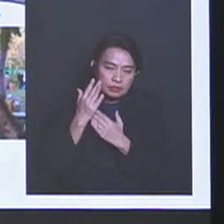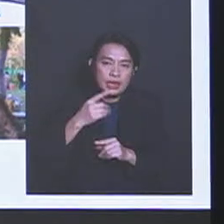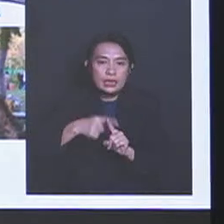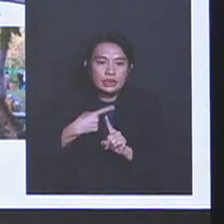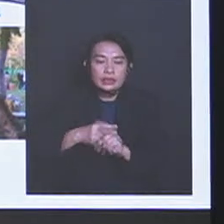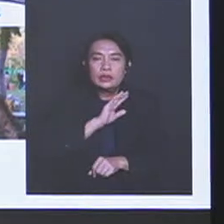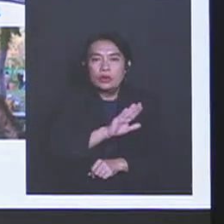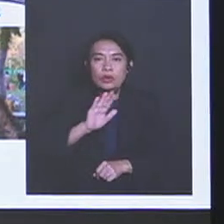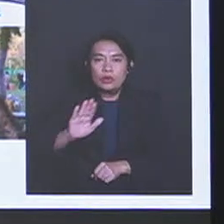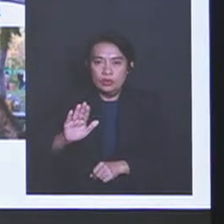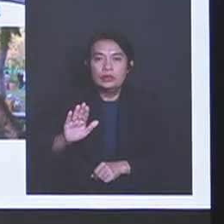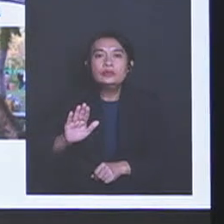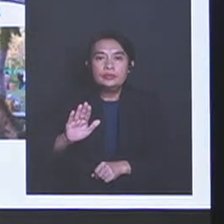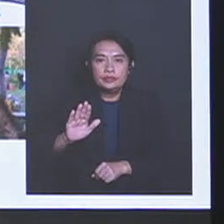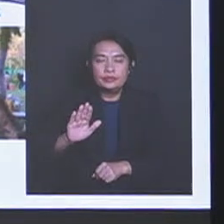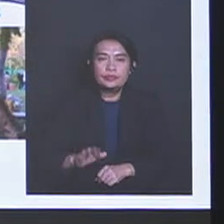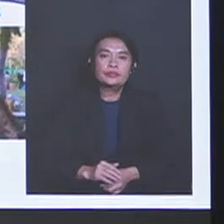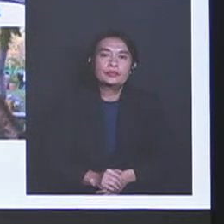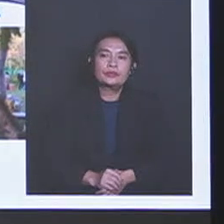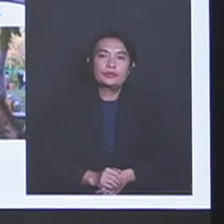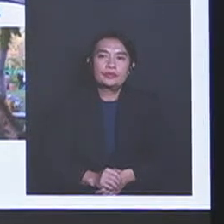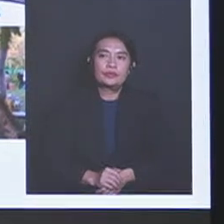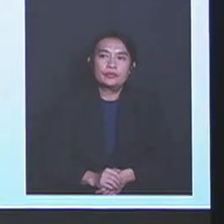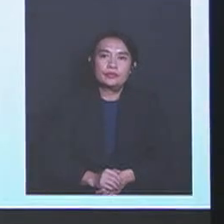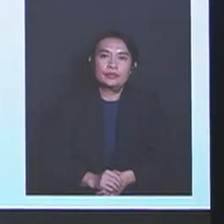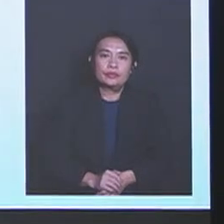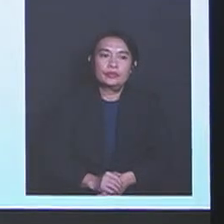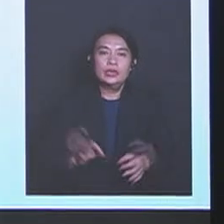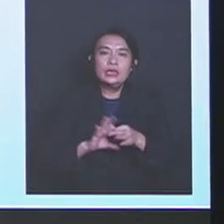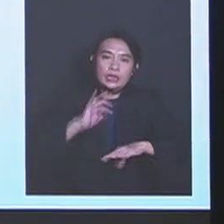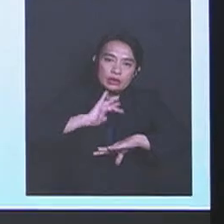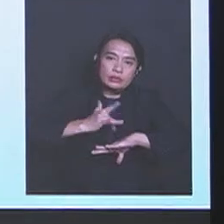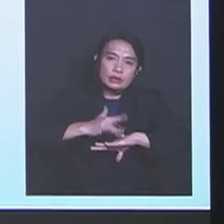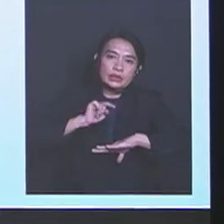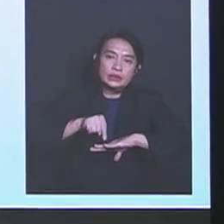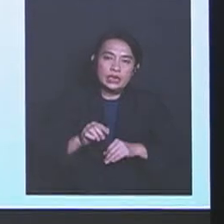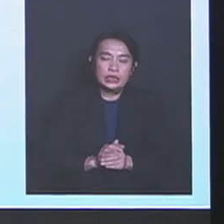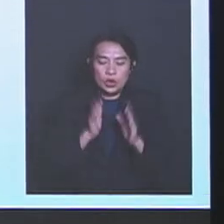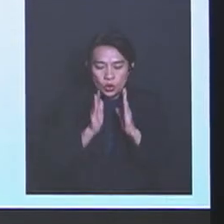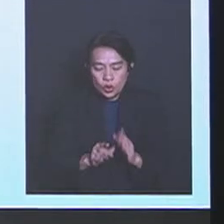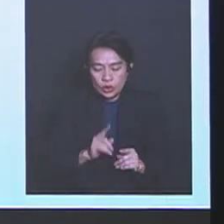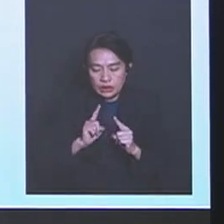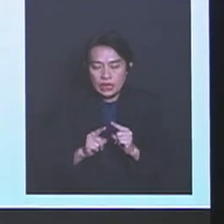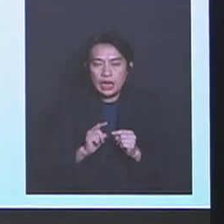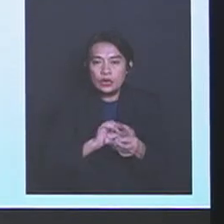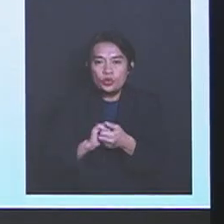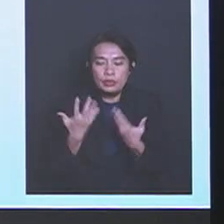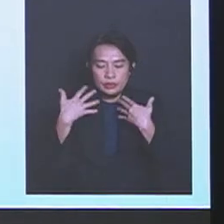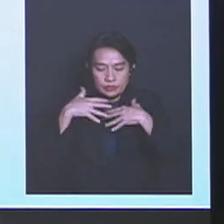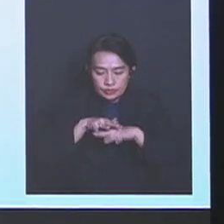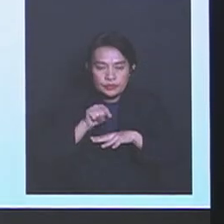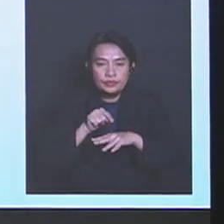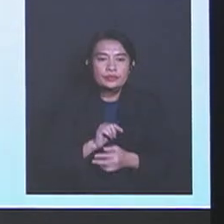more inclusivity by the design. But about inclusivity of the city, I would like to talk